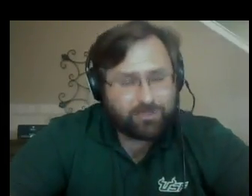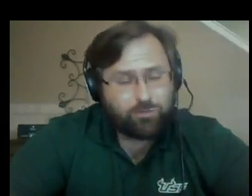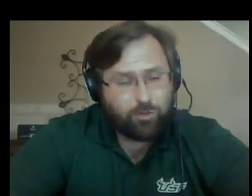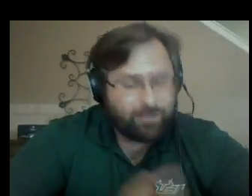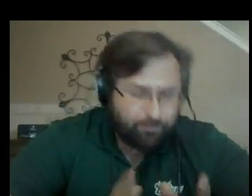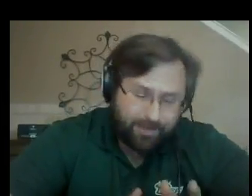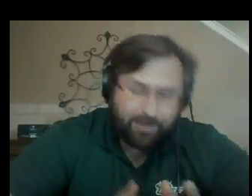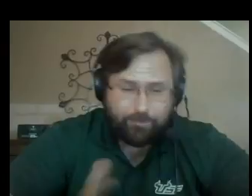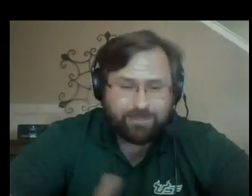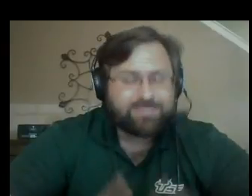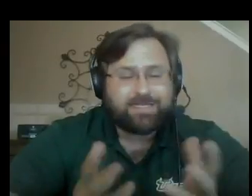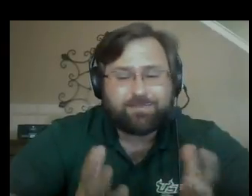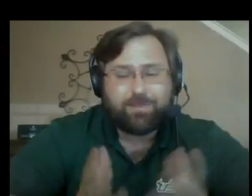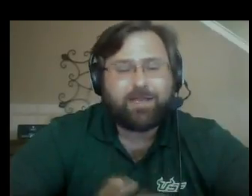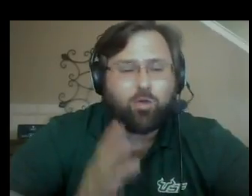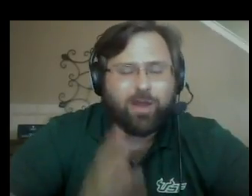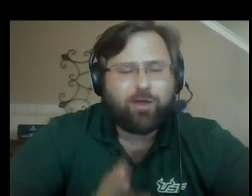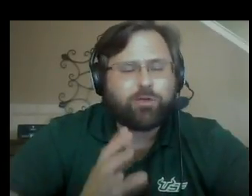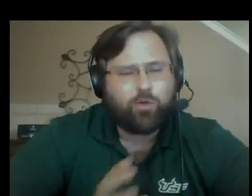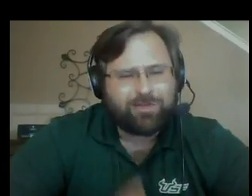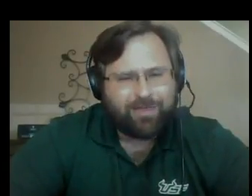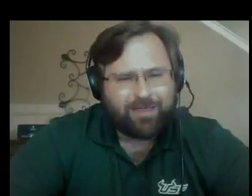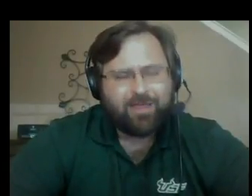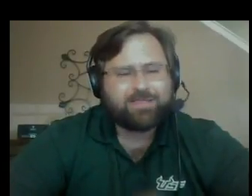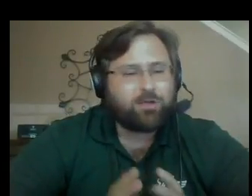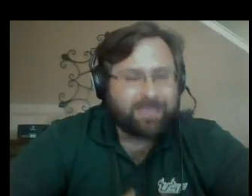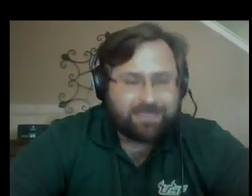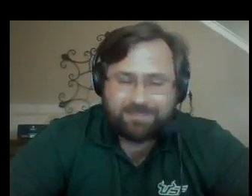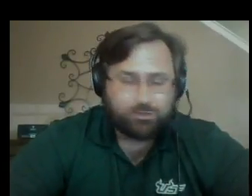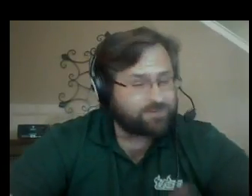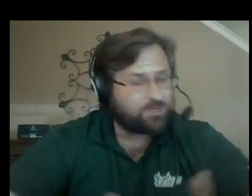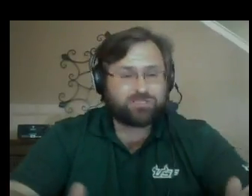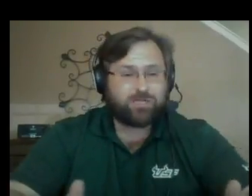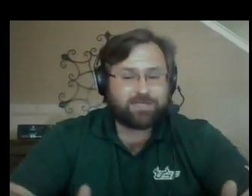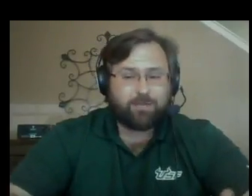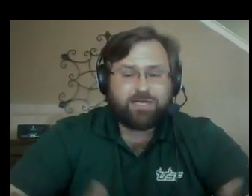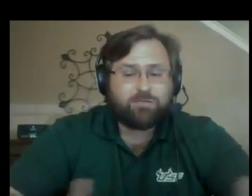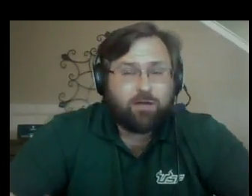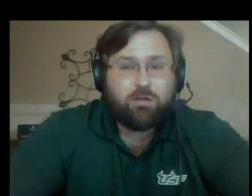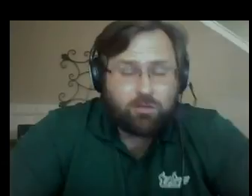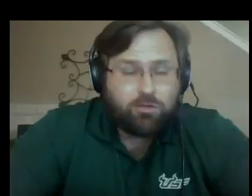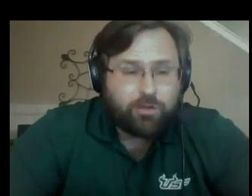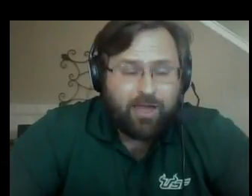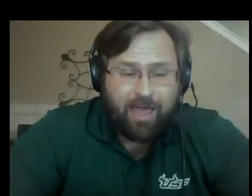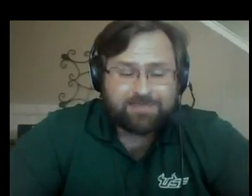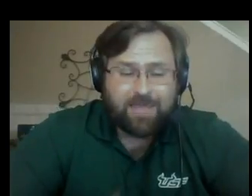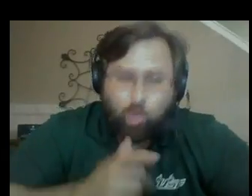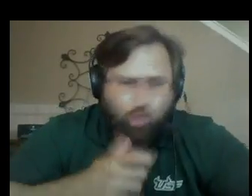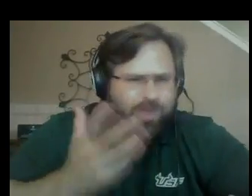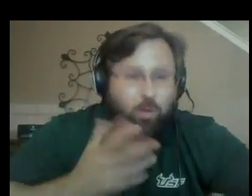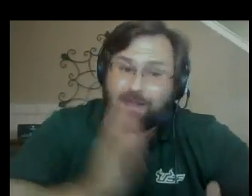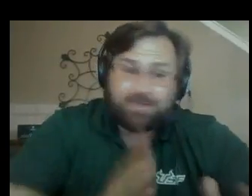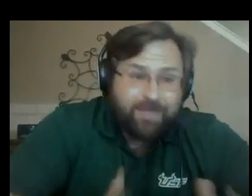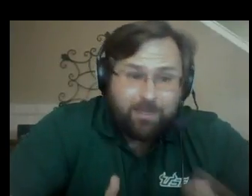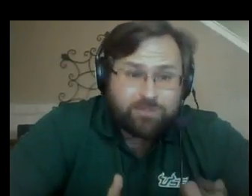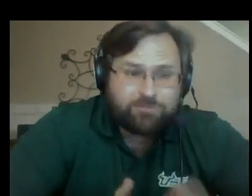leave the question word in the beginning or middle of the sentence depending on where it would normally be. It's called in situ. If it's a question about a subject, well, you're going to ask that who